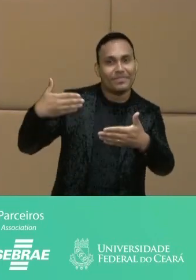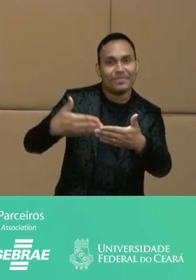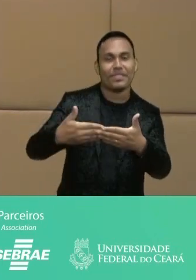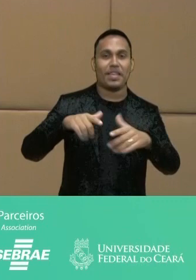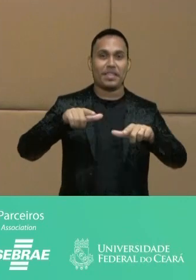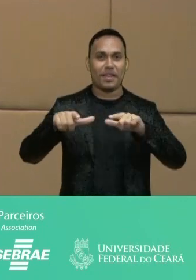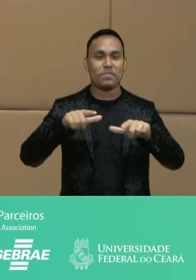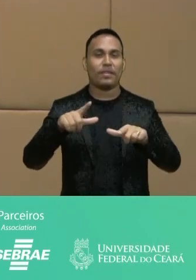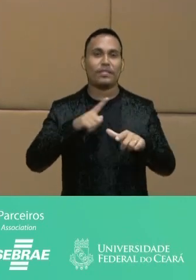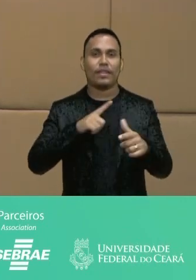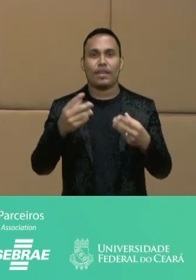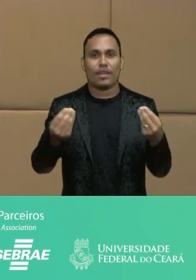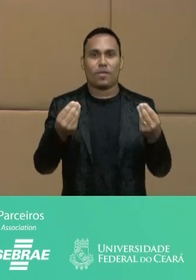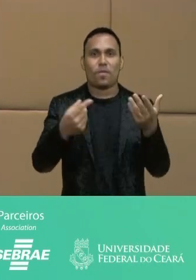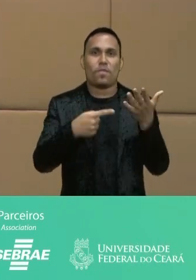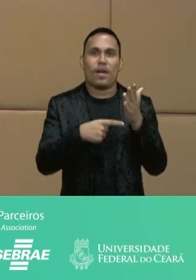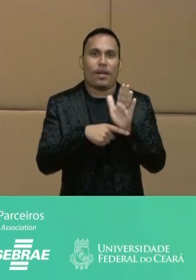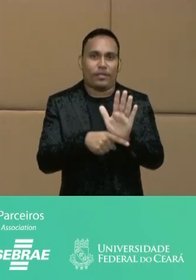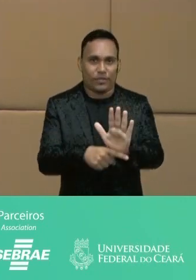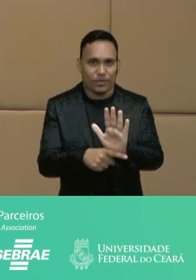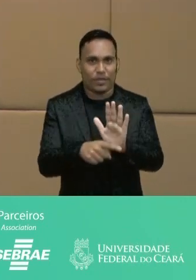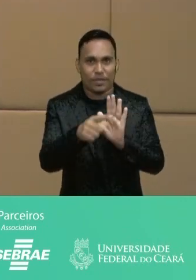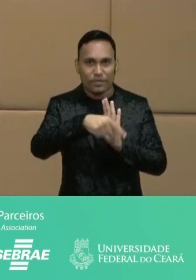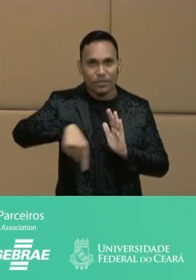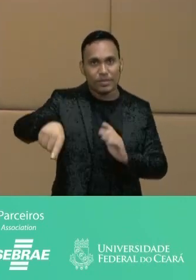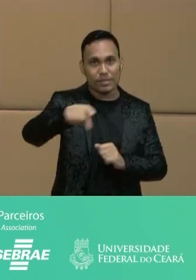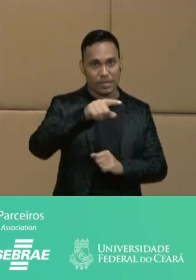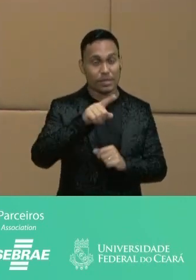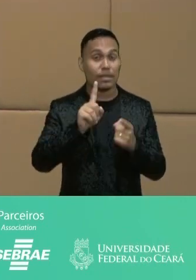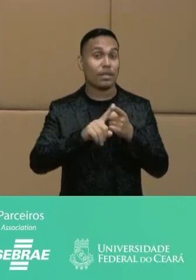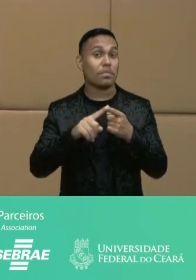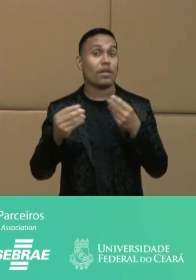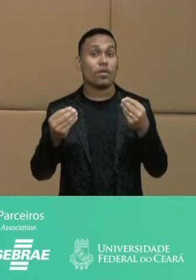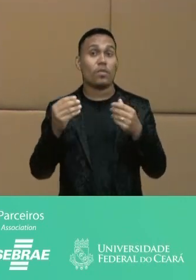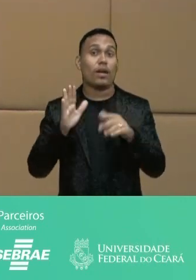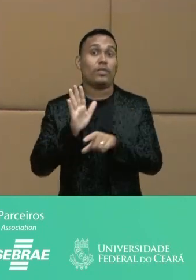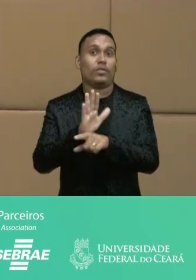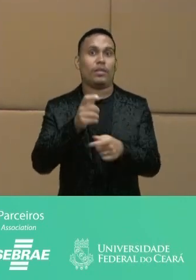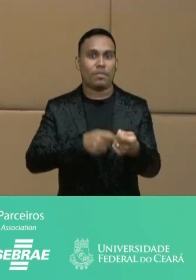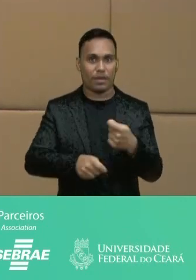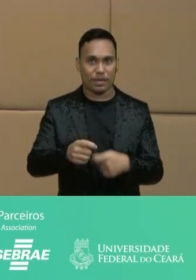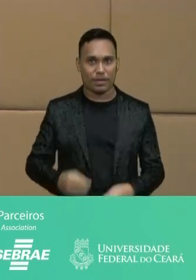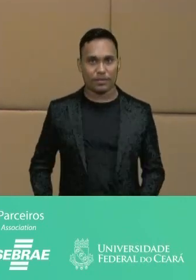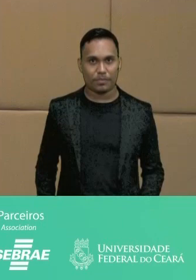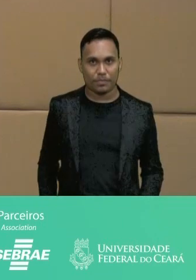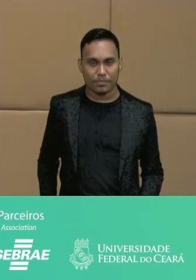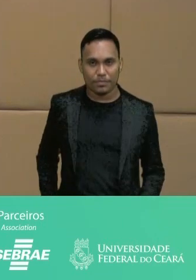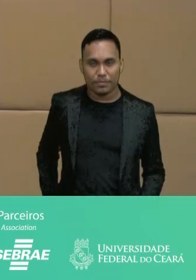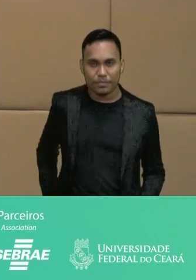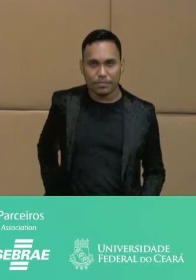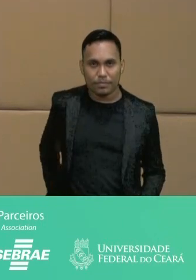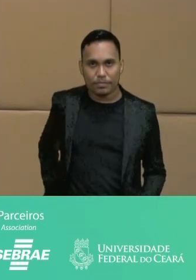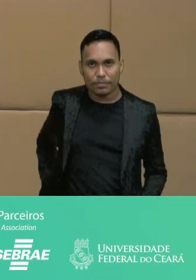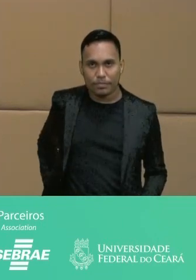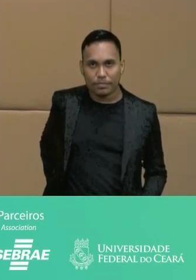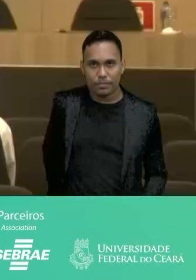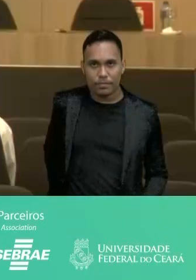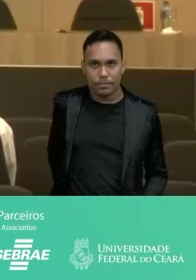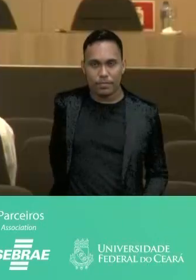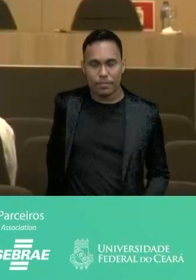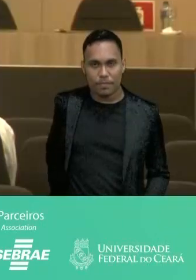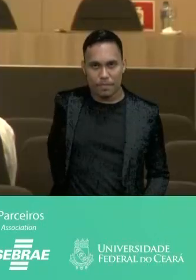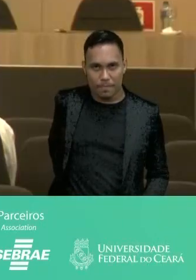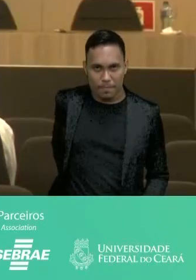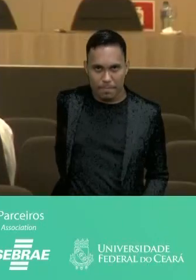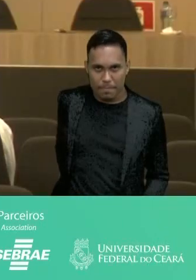onde nós podemos ajudar. Anyway, how we could help all of you and this whole market. So começar